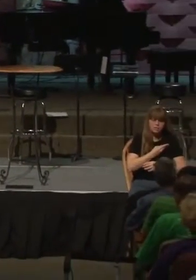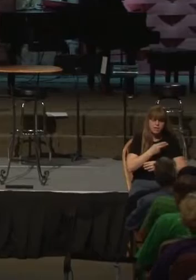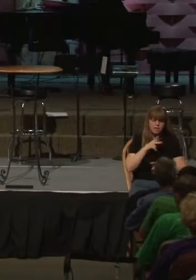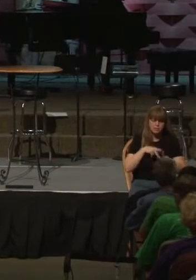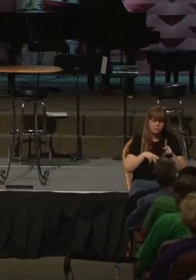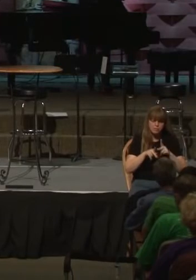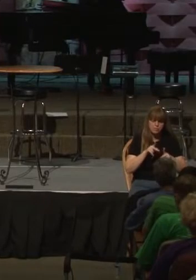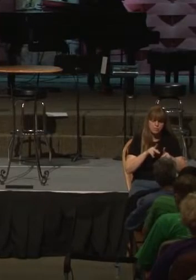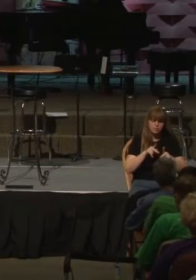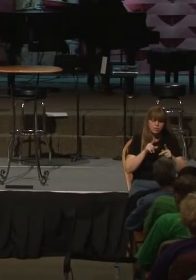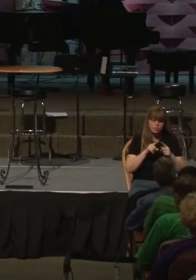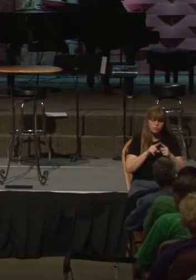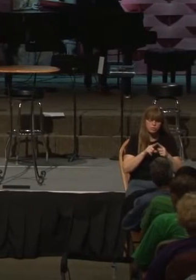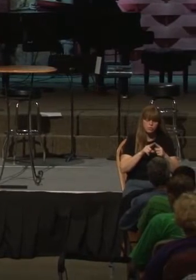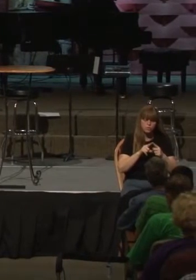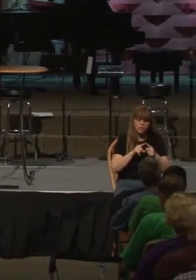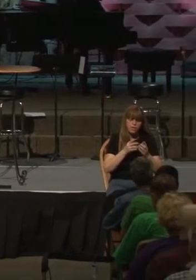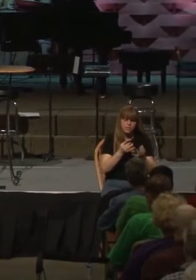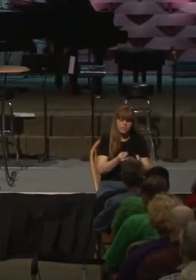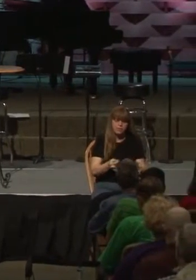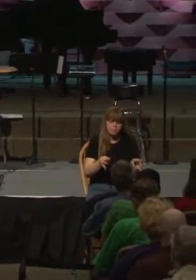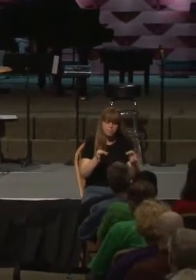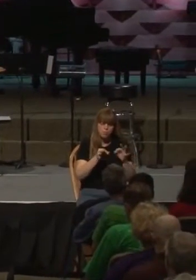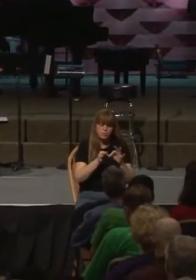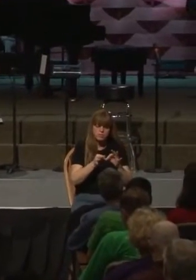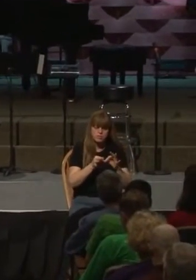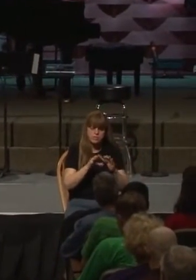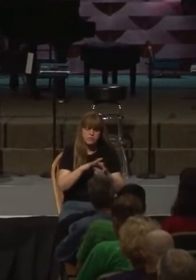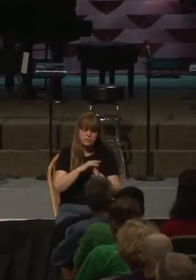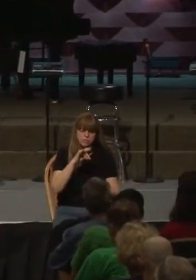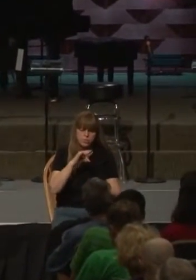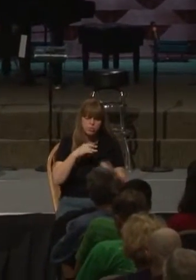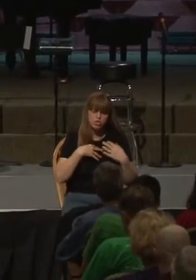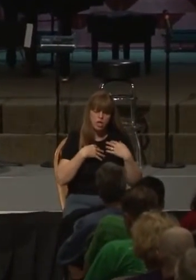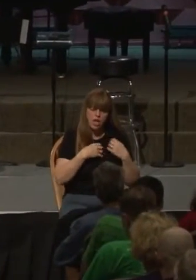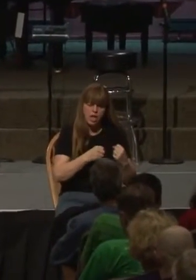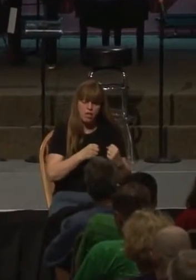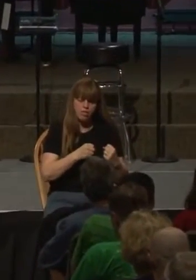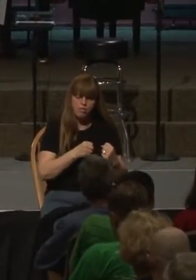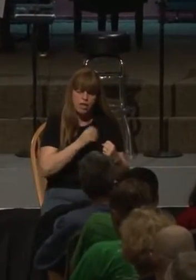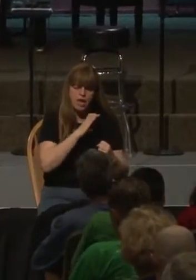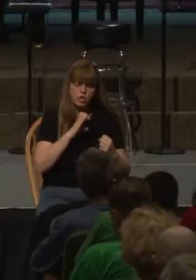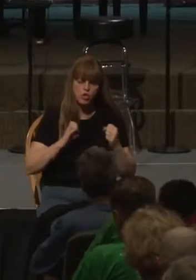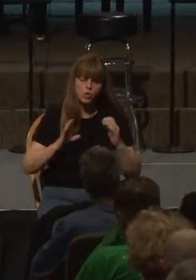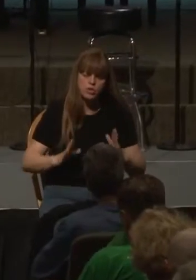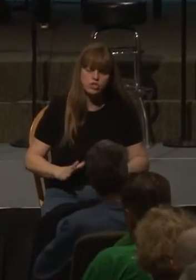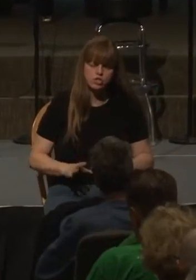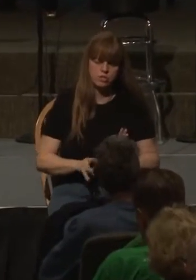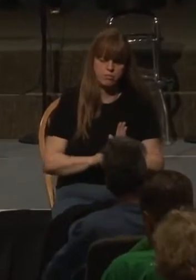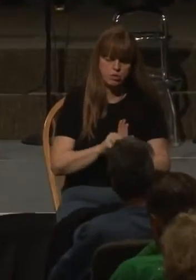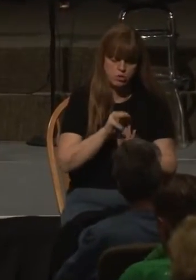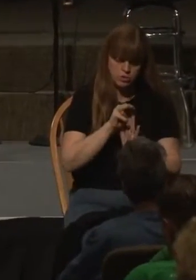importance of spiritual health and Christian maturity.